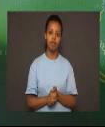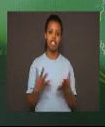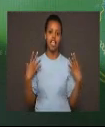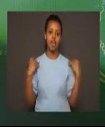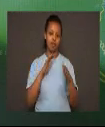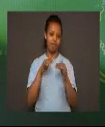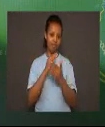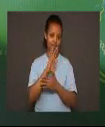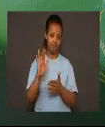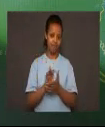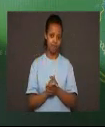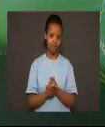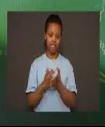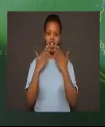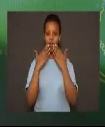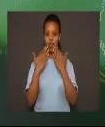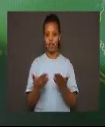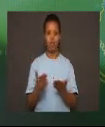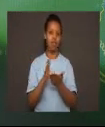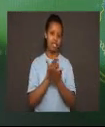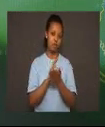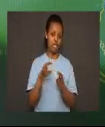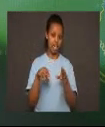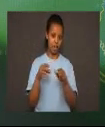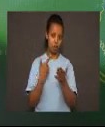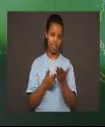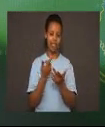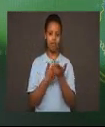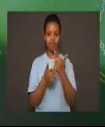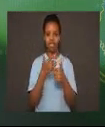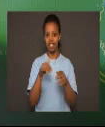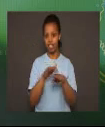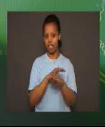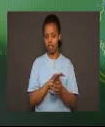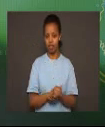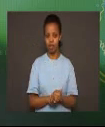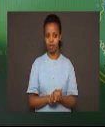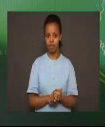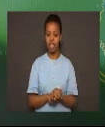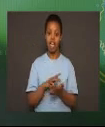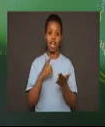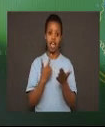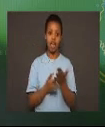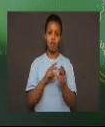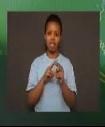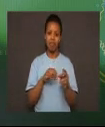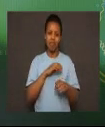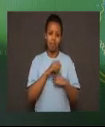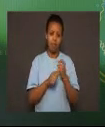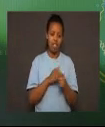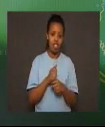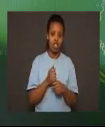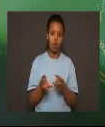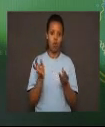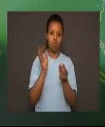Hello, everyone. Thank you for taking part in the discussion. This staggering increase of